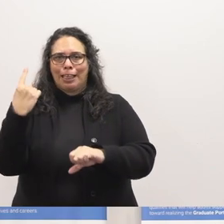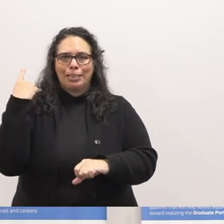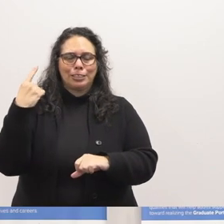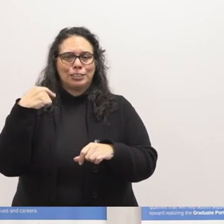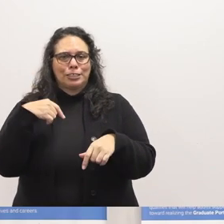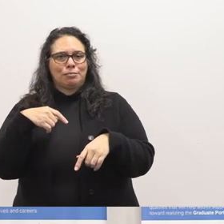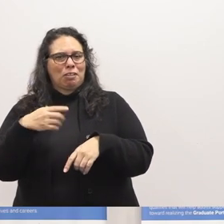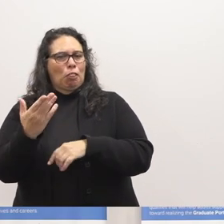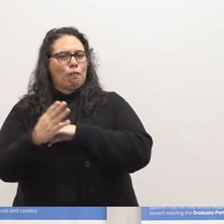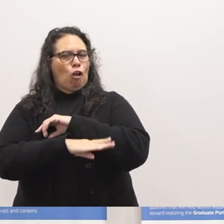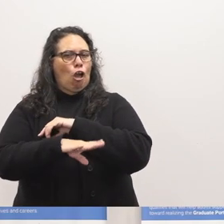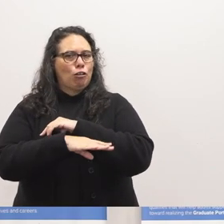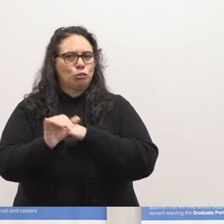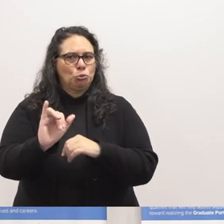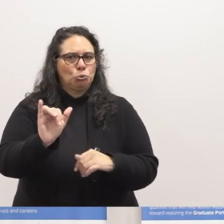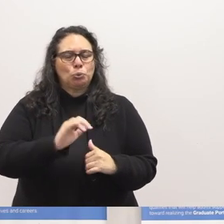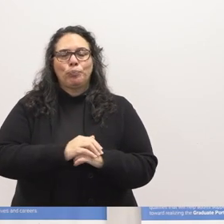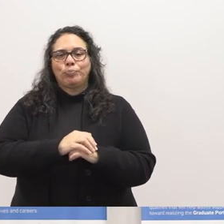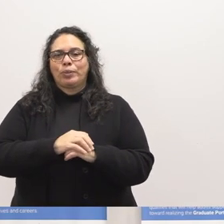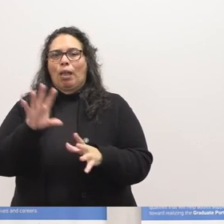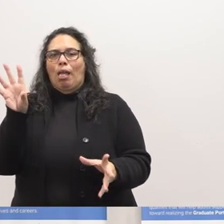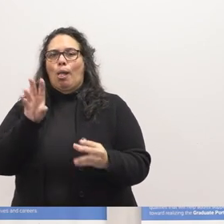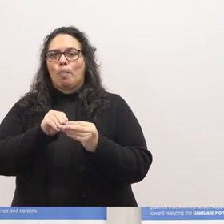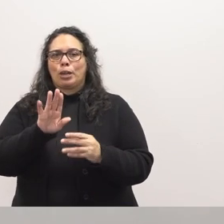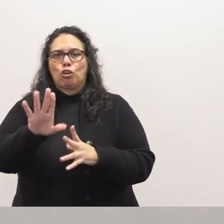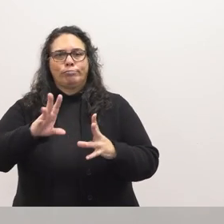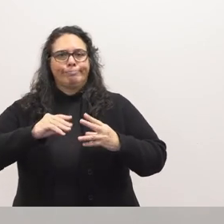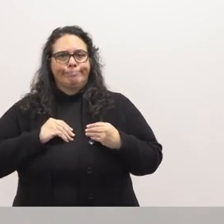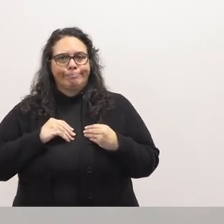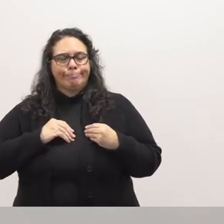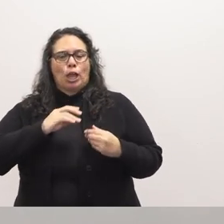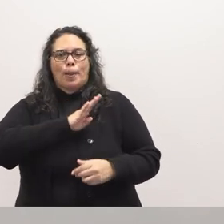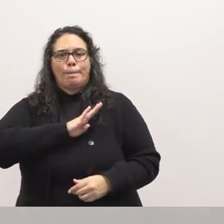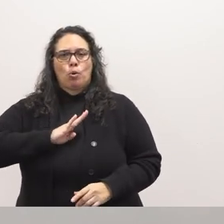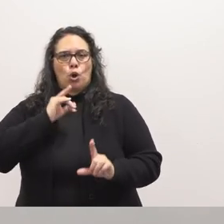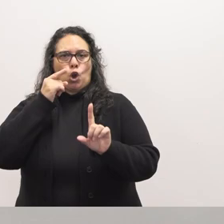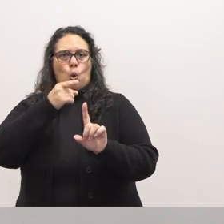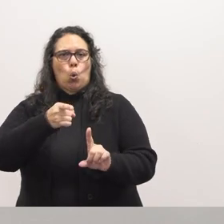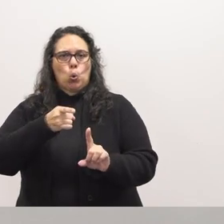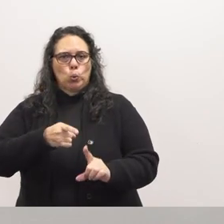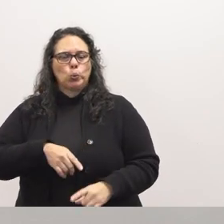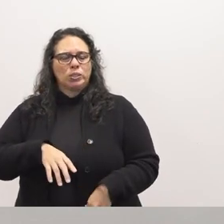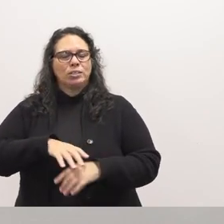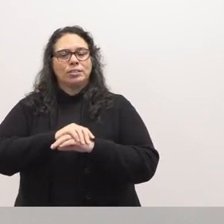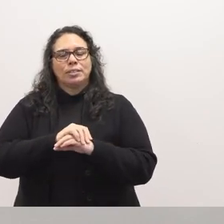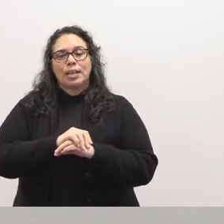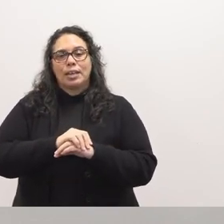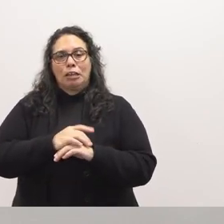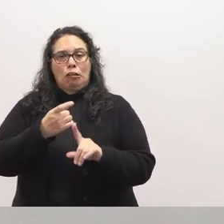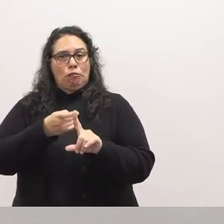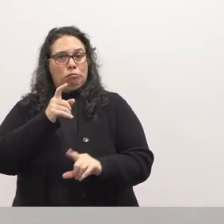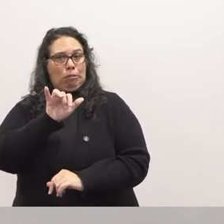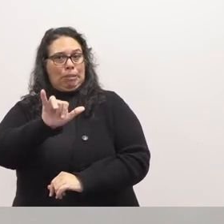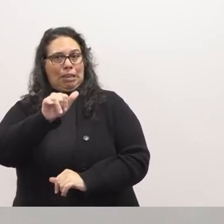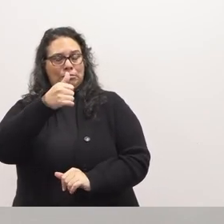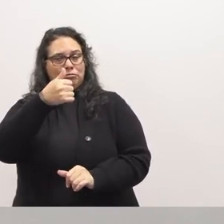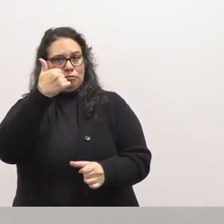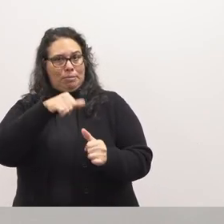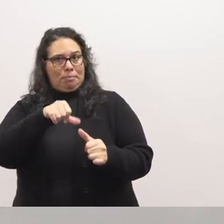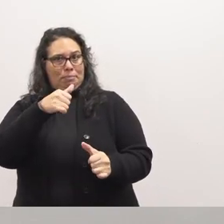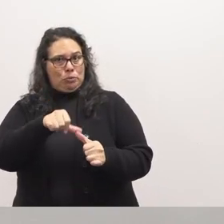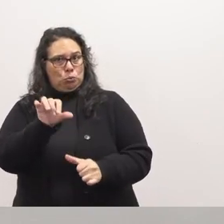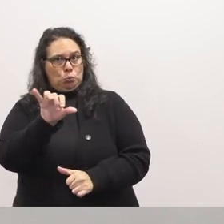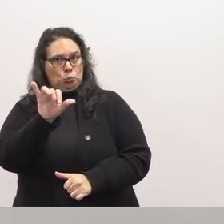fall that culminated in your adoption of your board goals and guardrails. And from that, you'll also likely